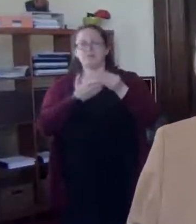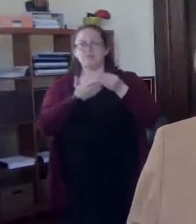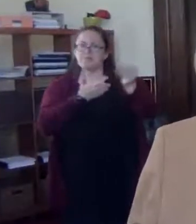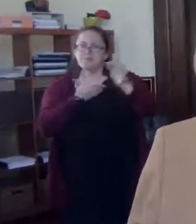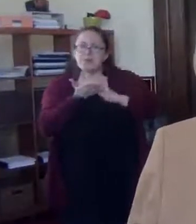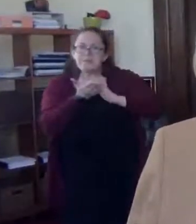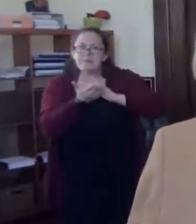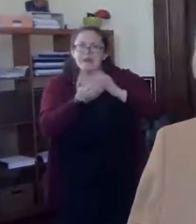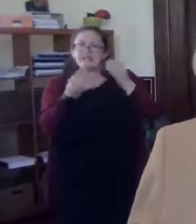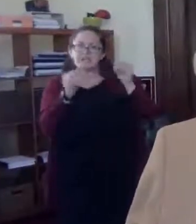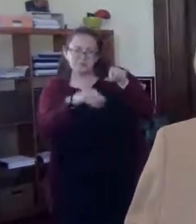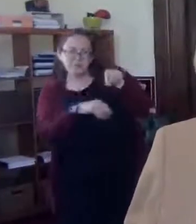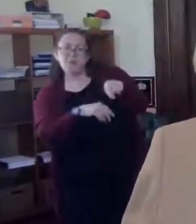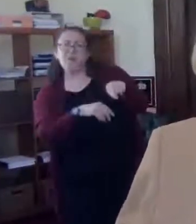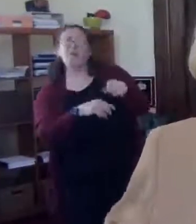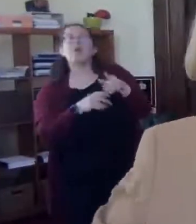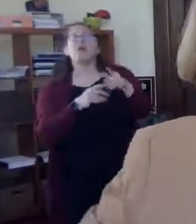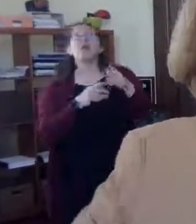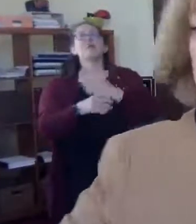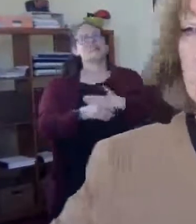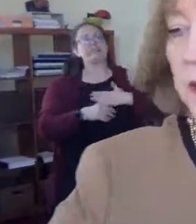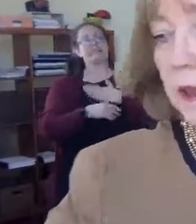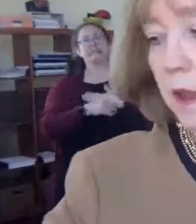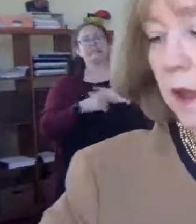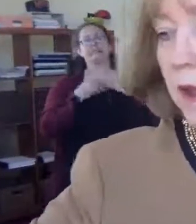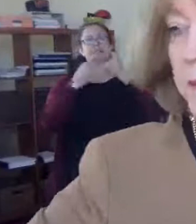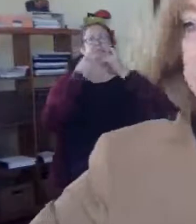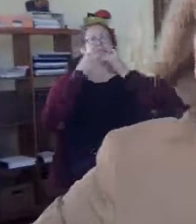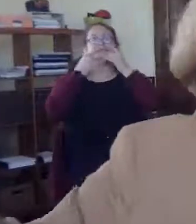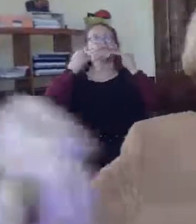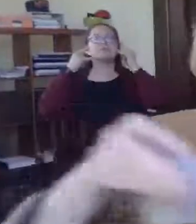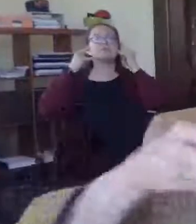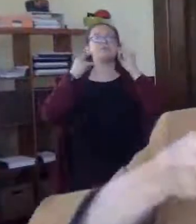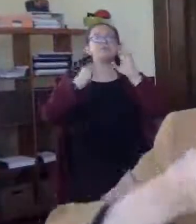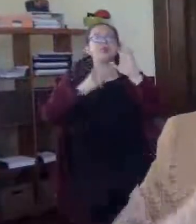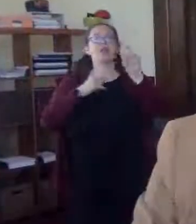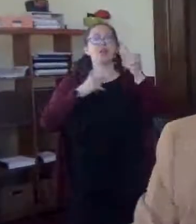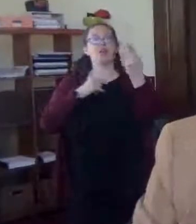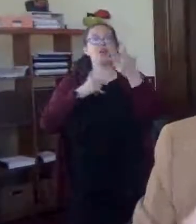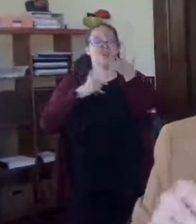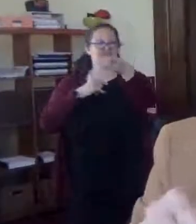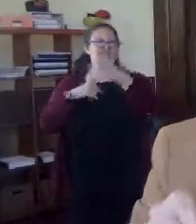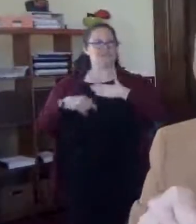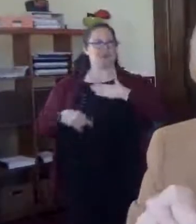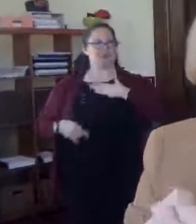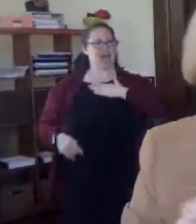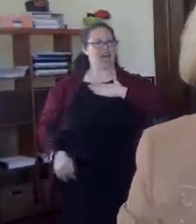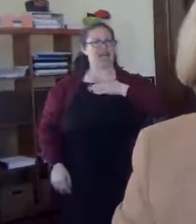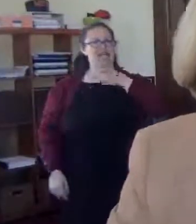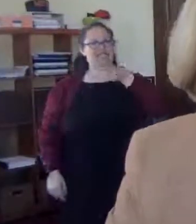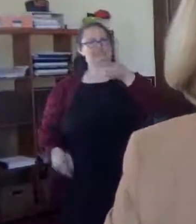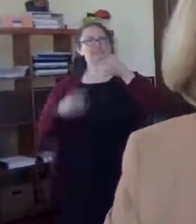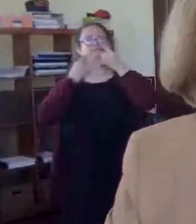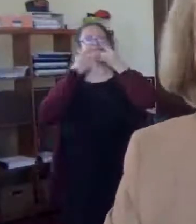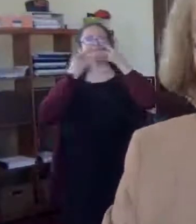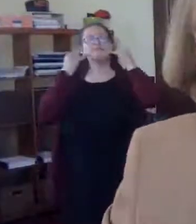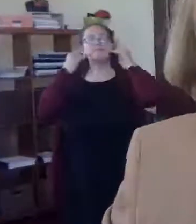other people, please wear a cloth face mask. This is mine that I have here.